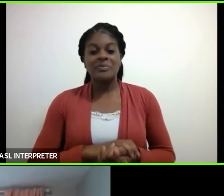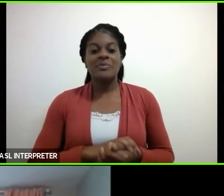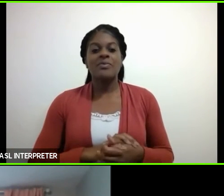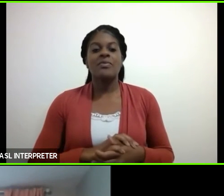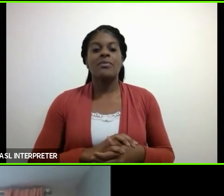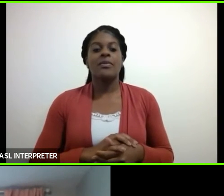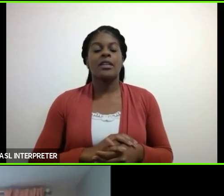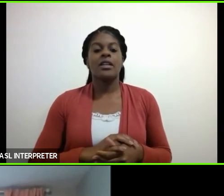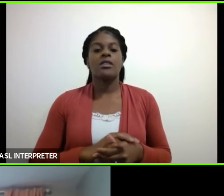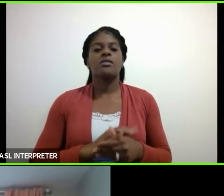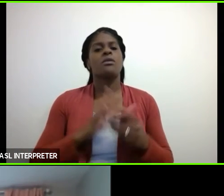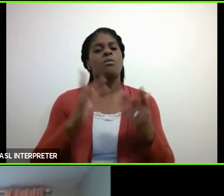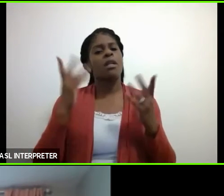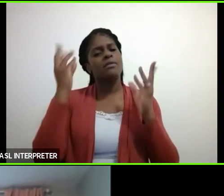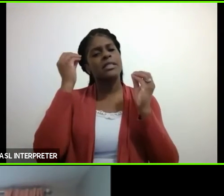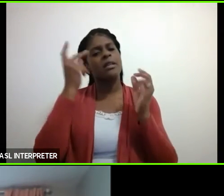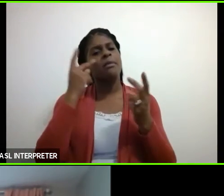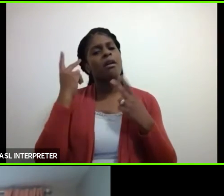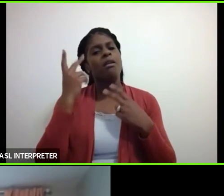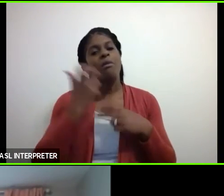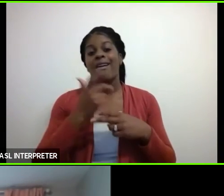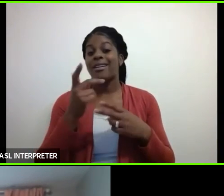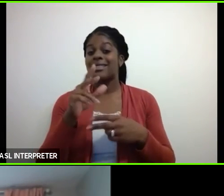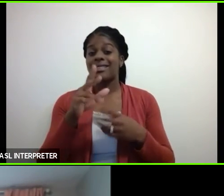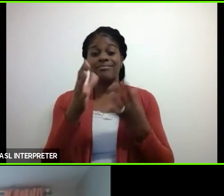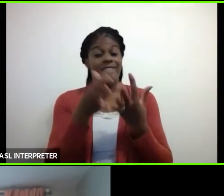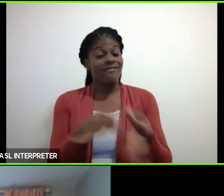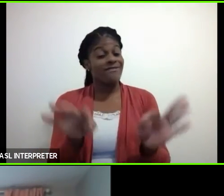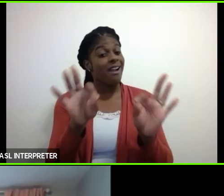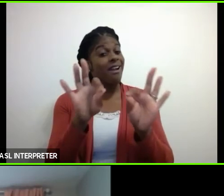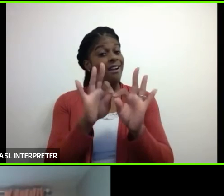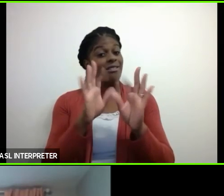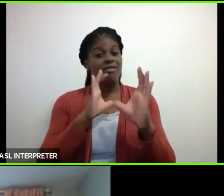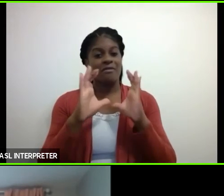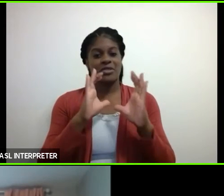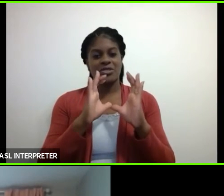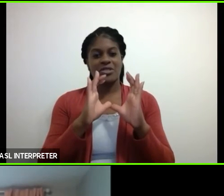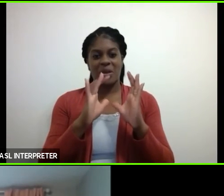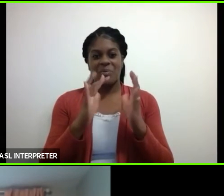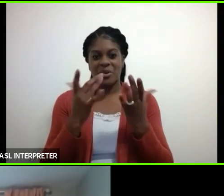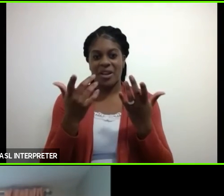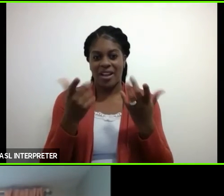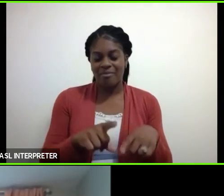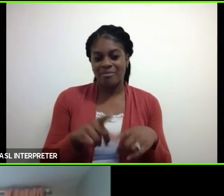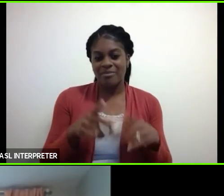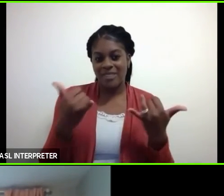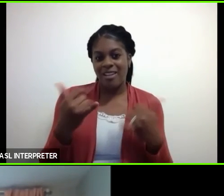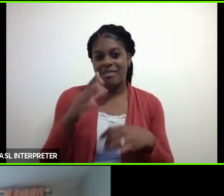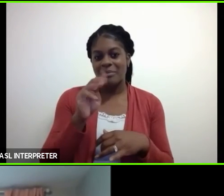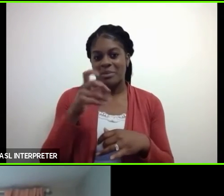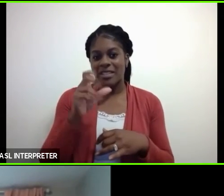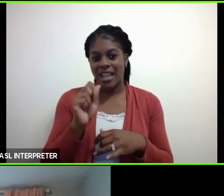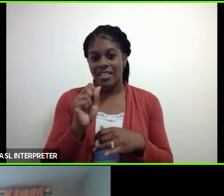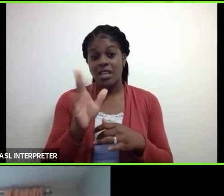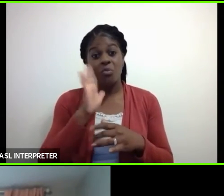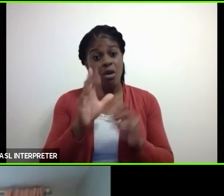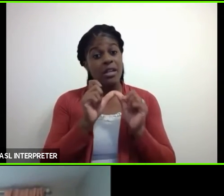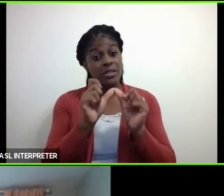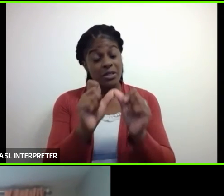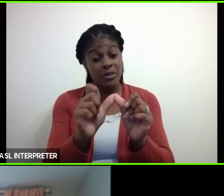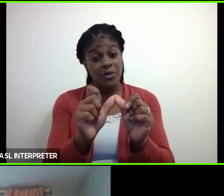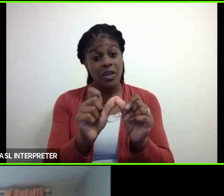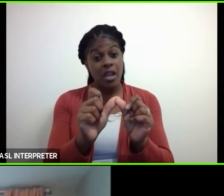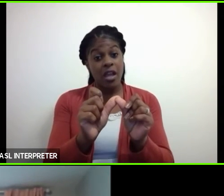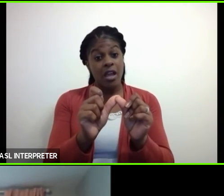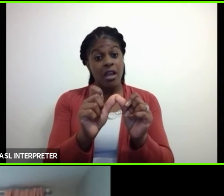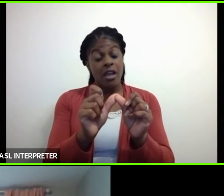so as I think about this, it is a vital conversation that we are having in MCPS, and we will continue to have. I said I actually ended